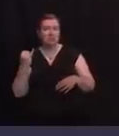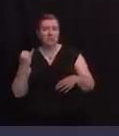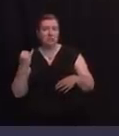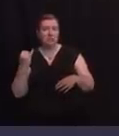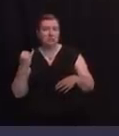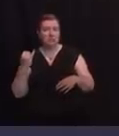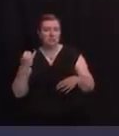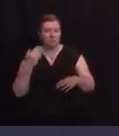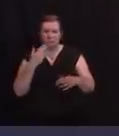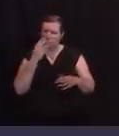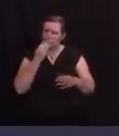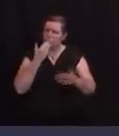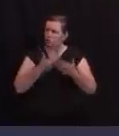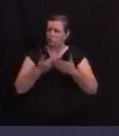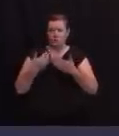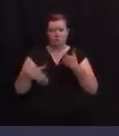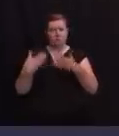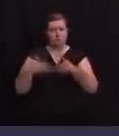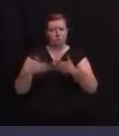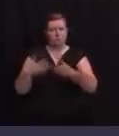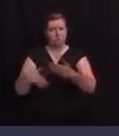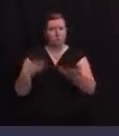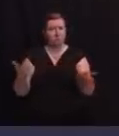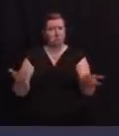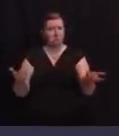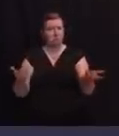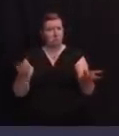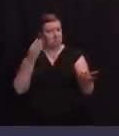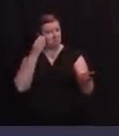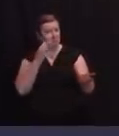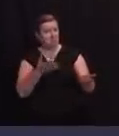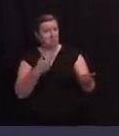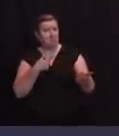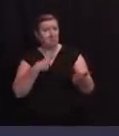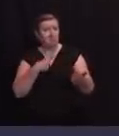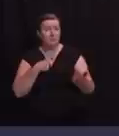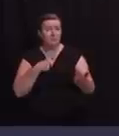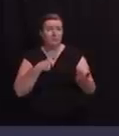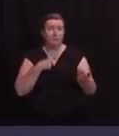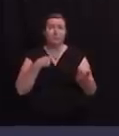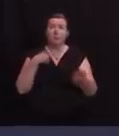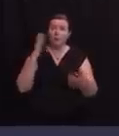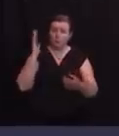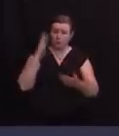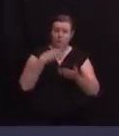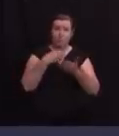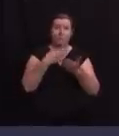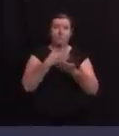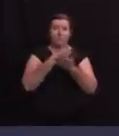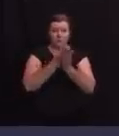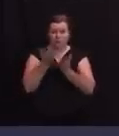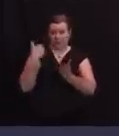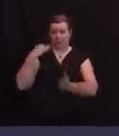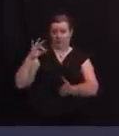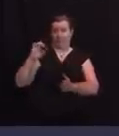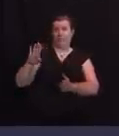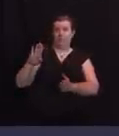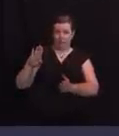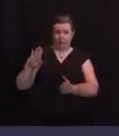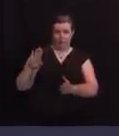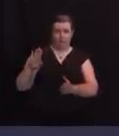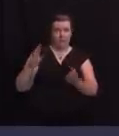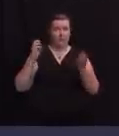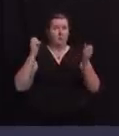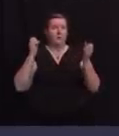good process. So for instance, I'll tell you from our side, presented our budget in February. Countless hearings, I think